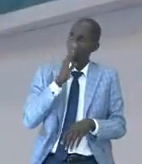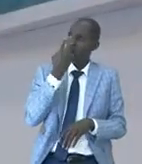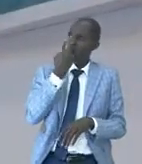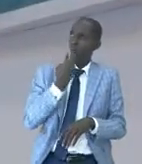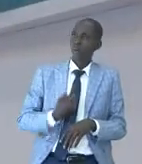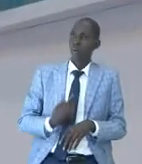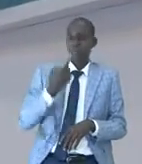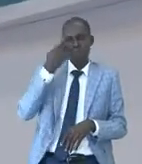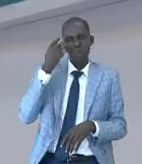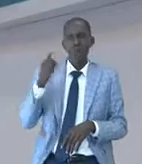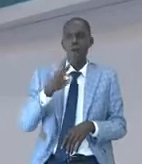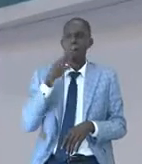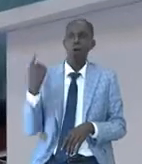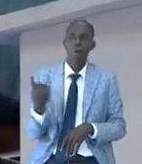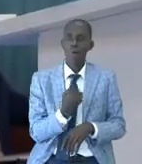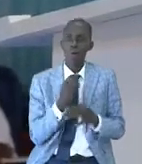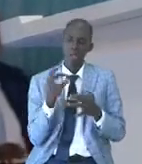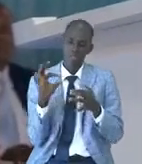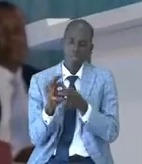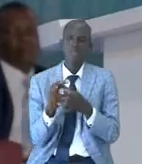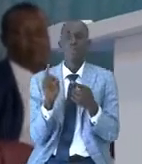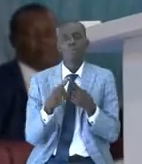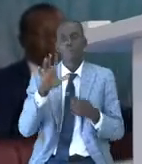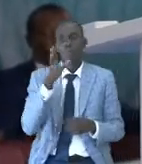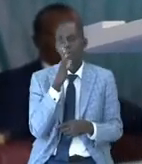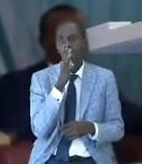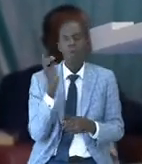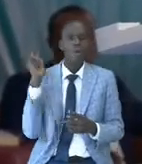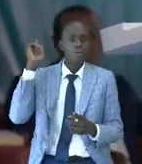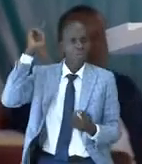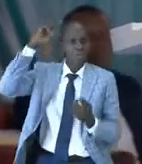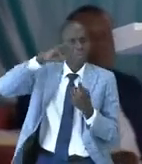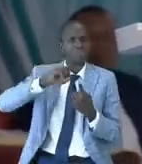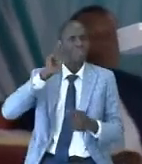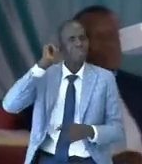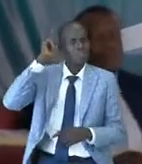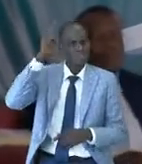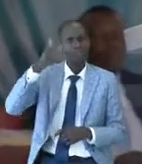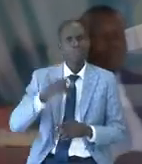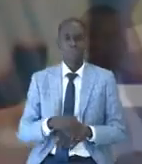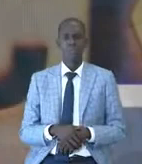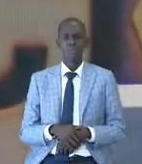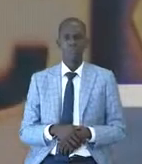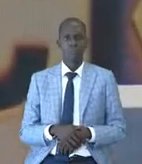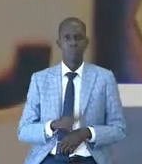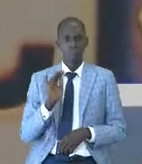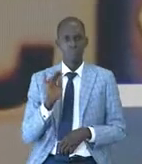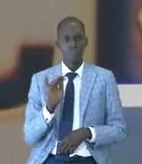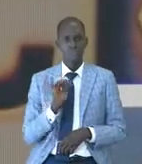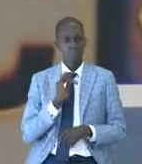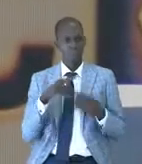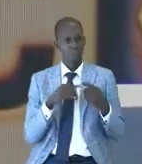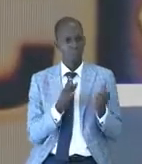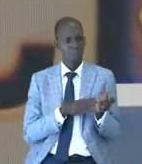mommy until you now begin to consider, I'm breathing without mommy breathing for me.